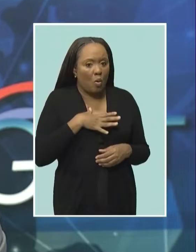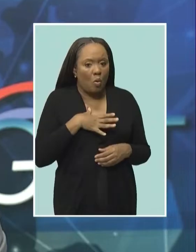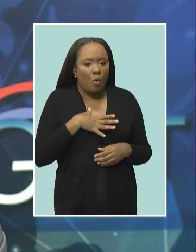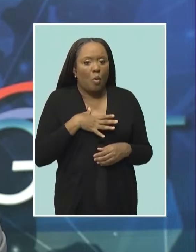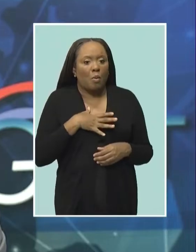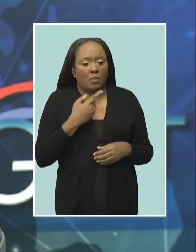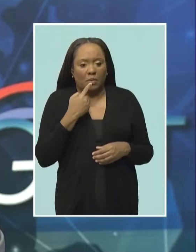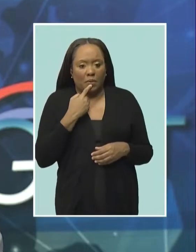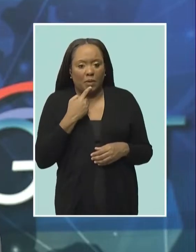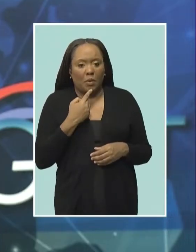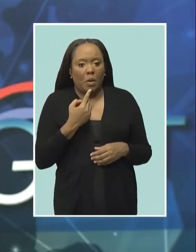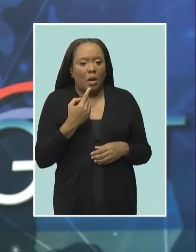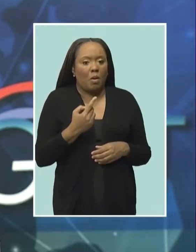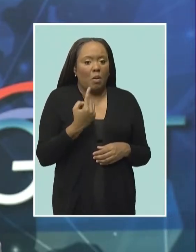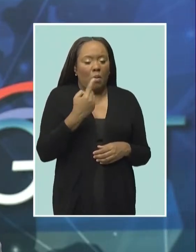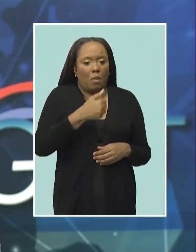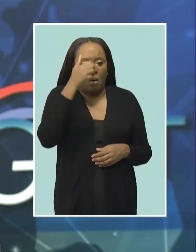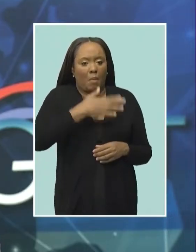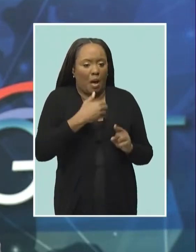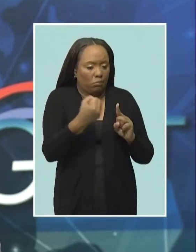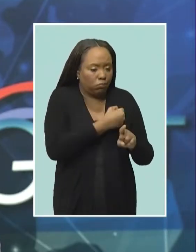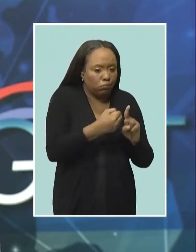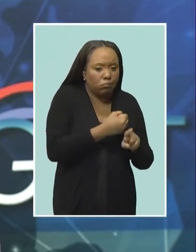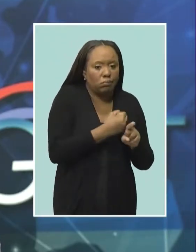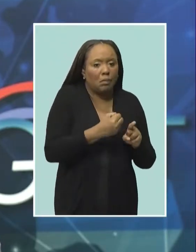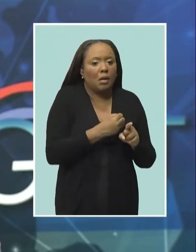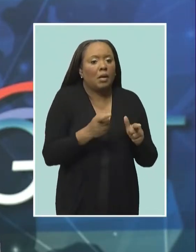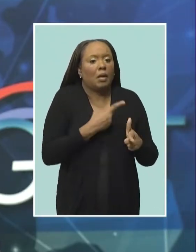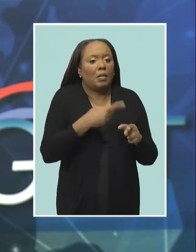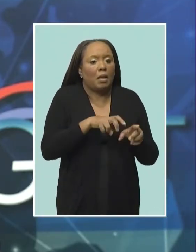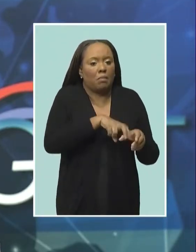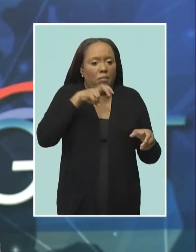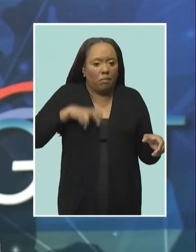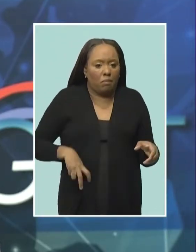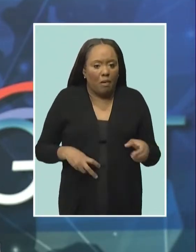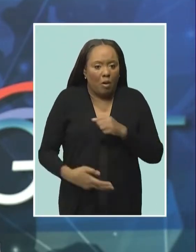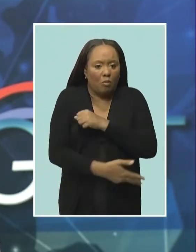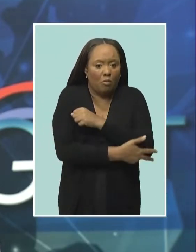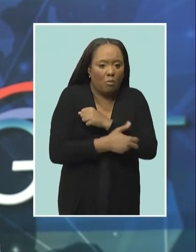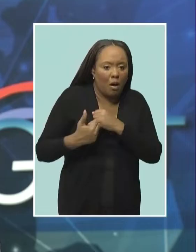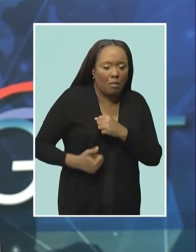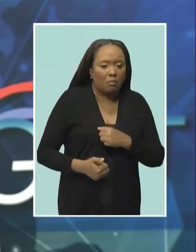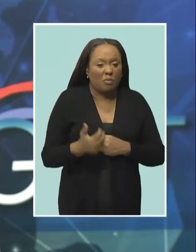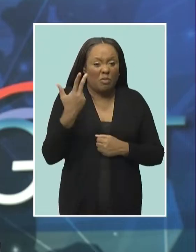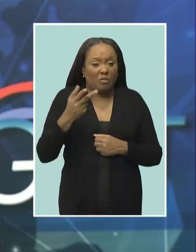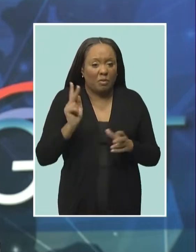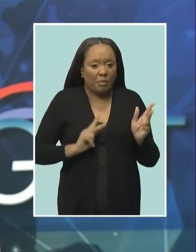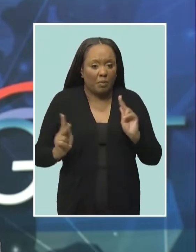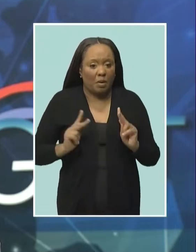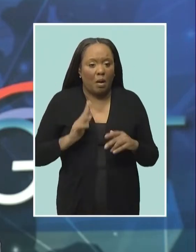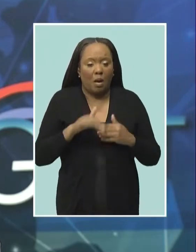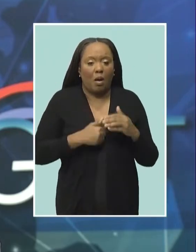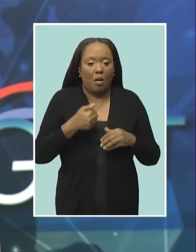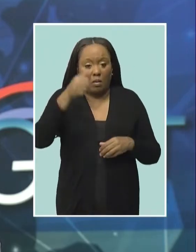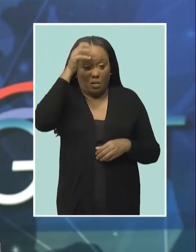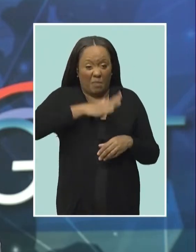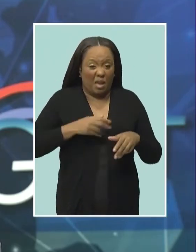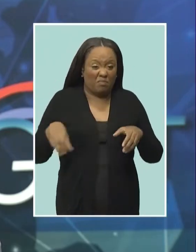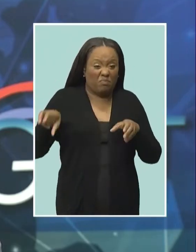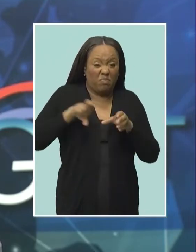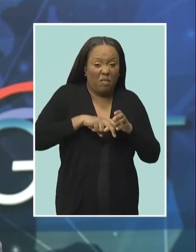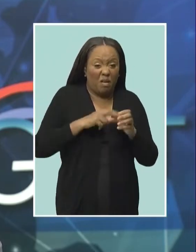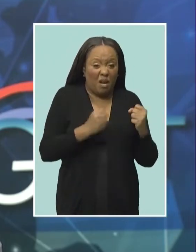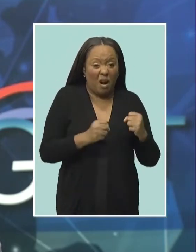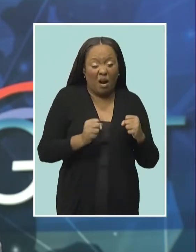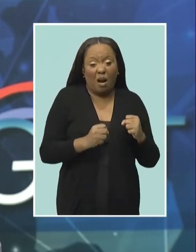physically assaulted by one of the men before she was robbed of her vehicle and its contents by 3 individuals. The men got into the vehicle